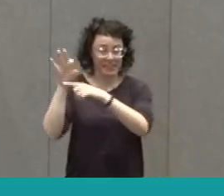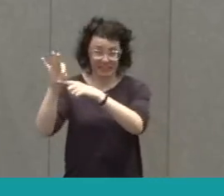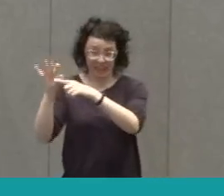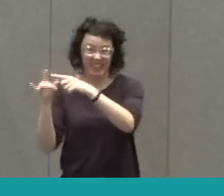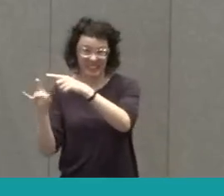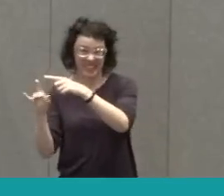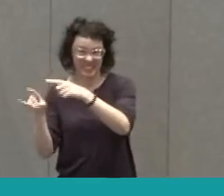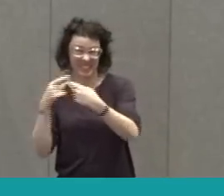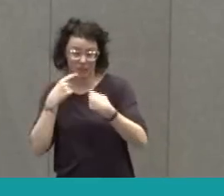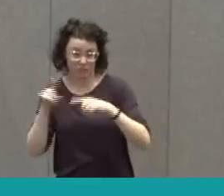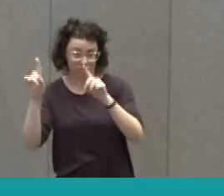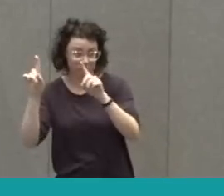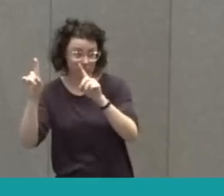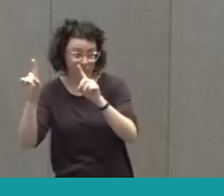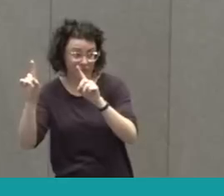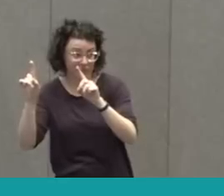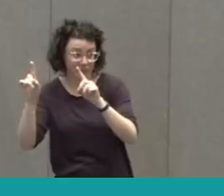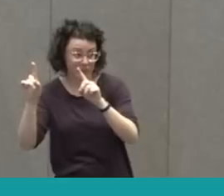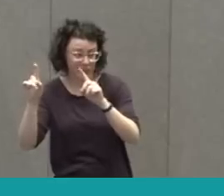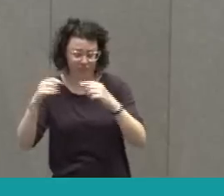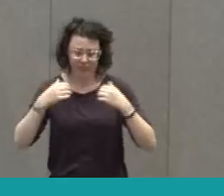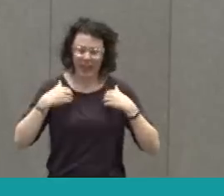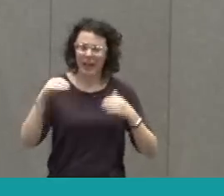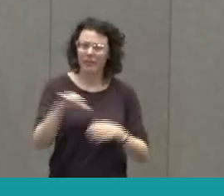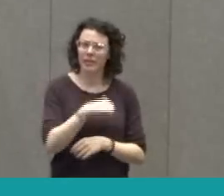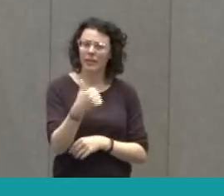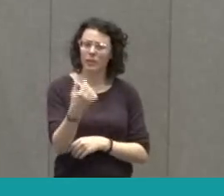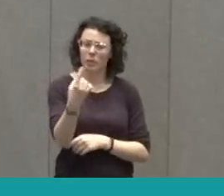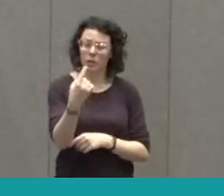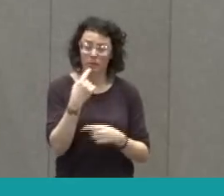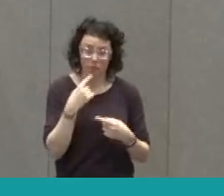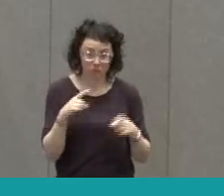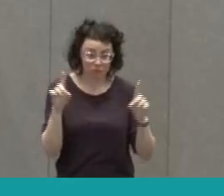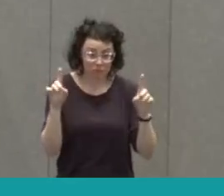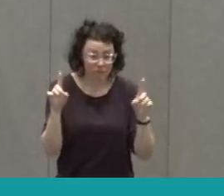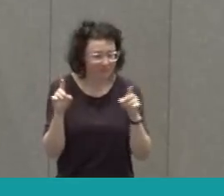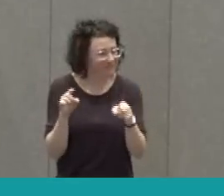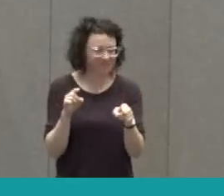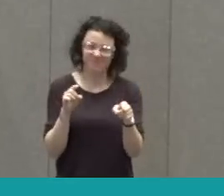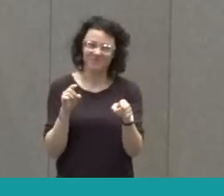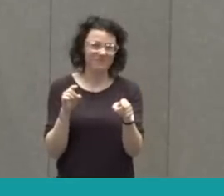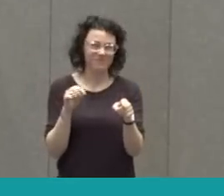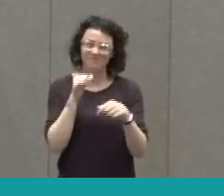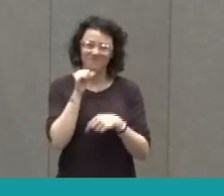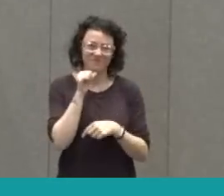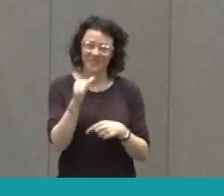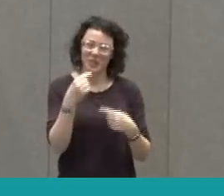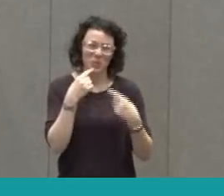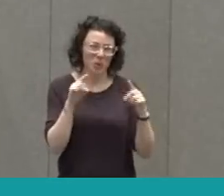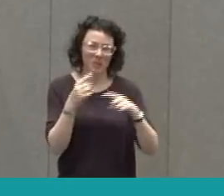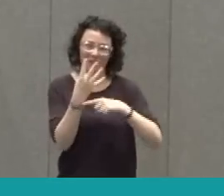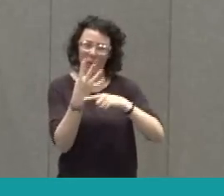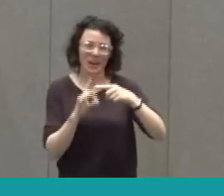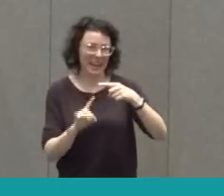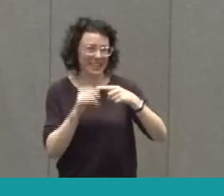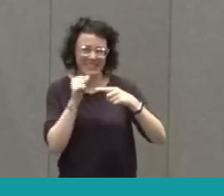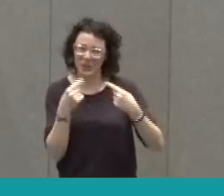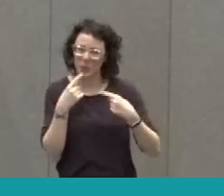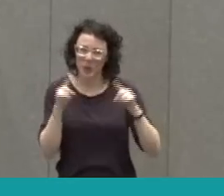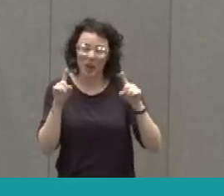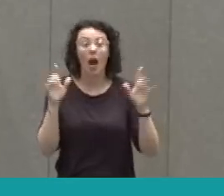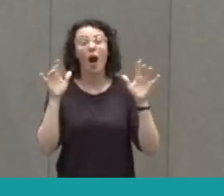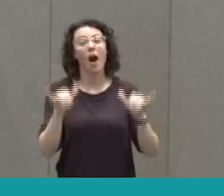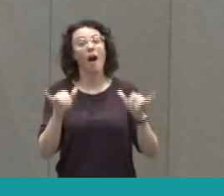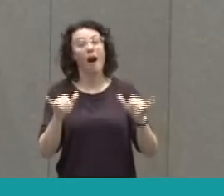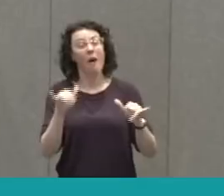work. And do I have another one where it work? That won't work. My 4/8 won't work. My 3, there we